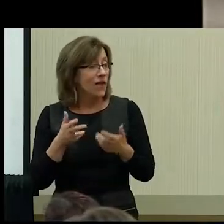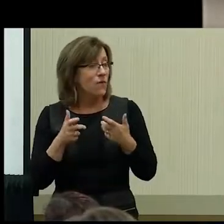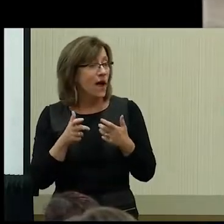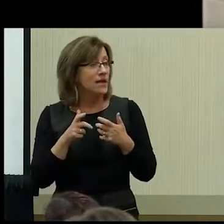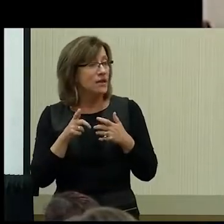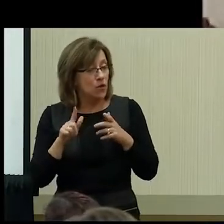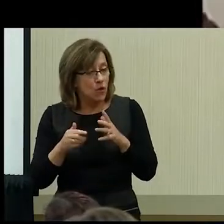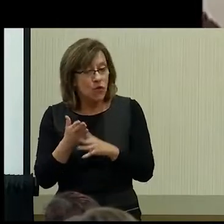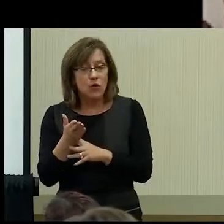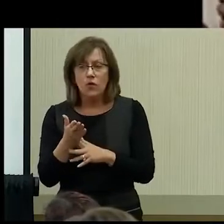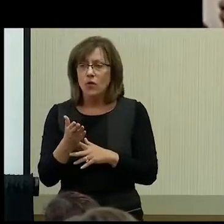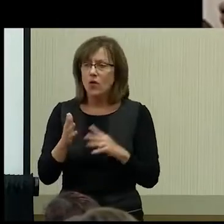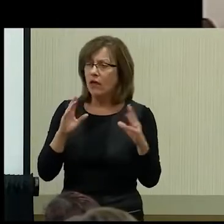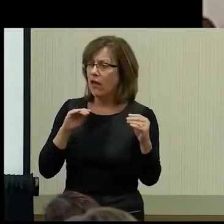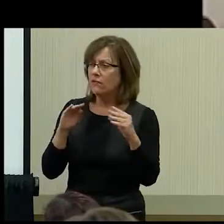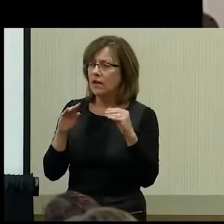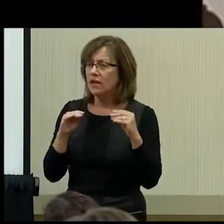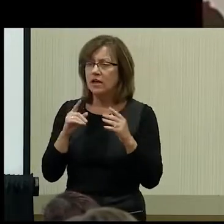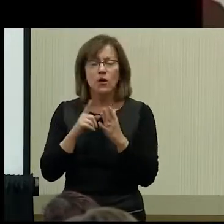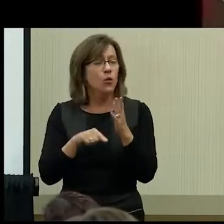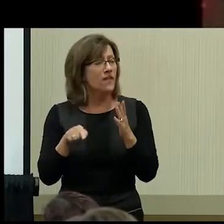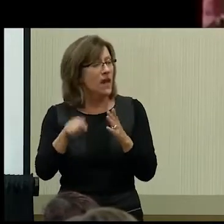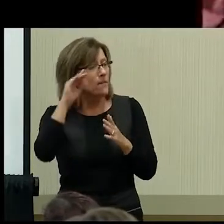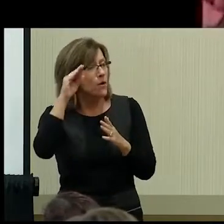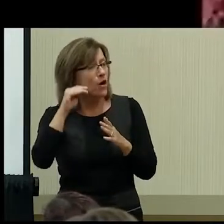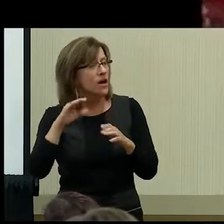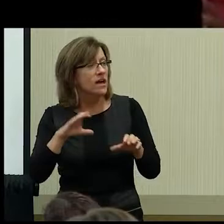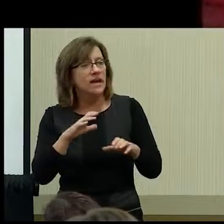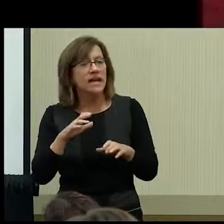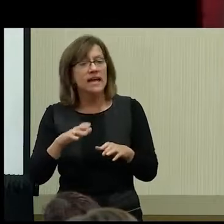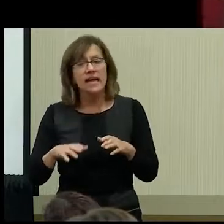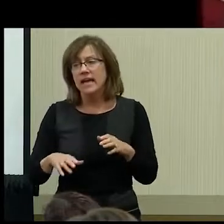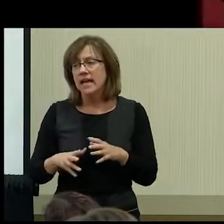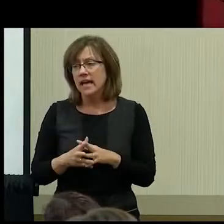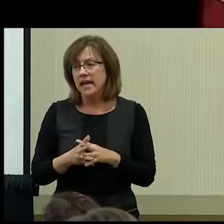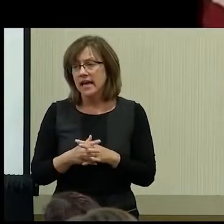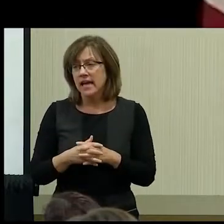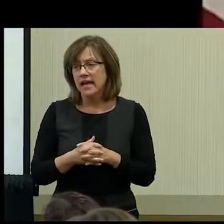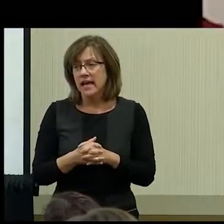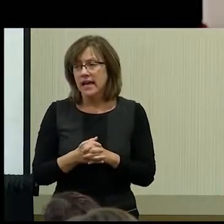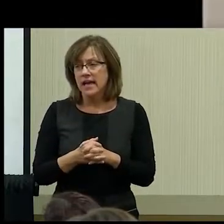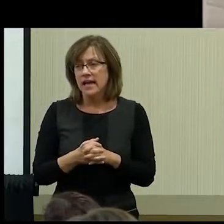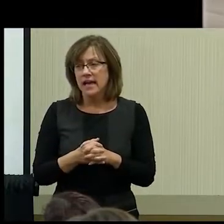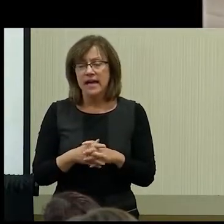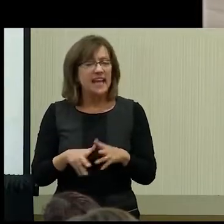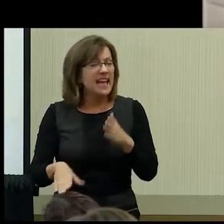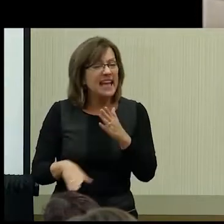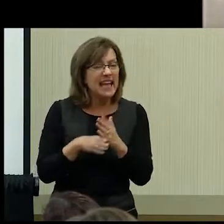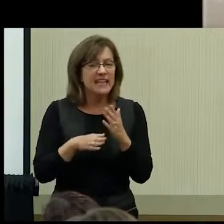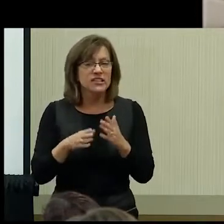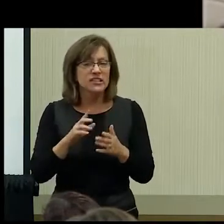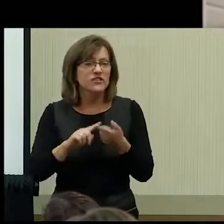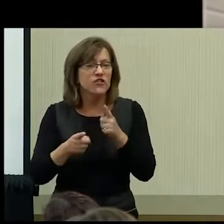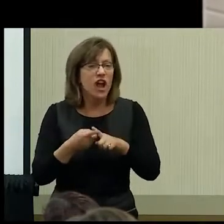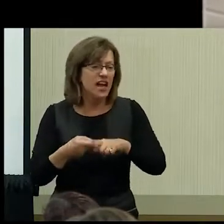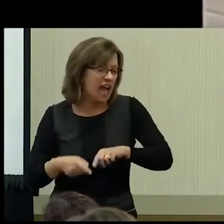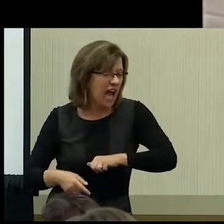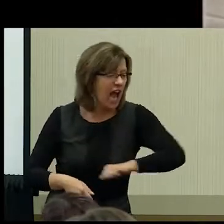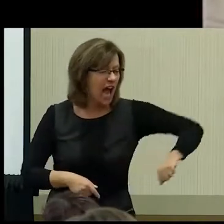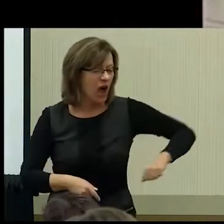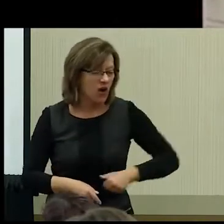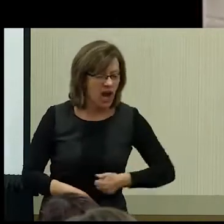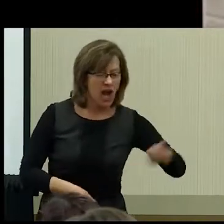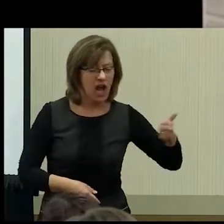They want to get through. So what he does is he kicks his friend's leg out of the way.